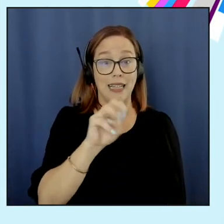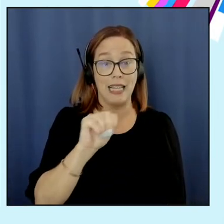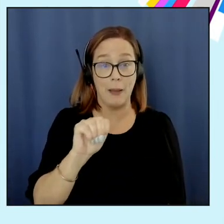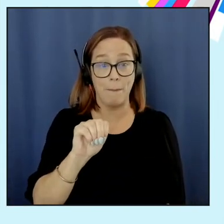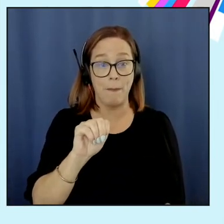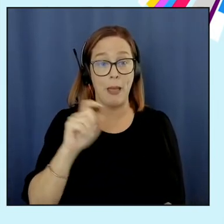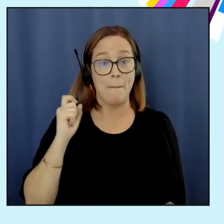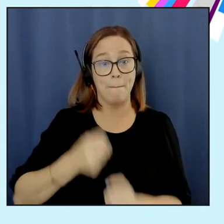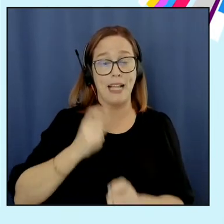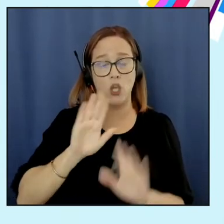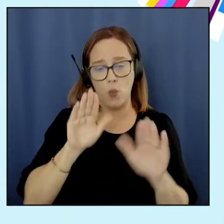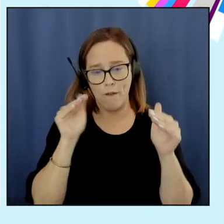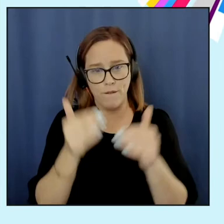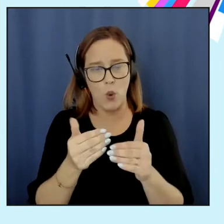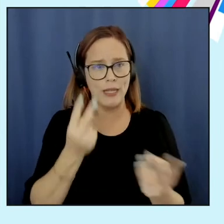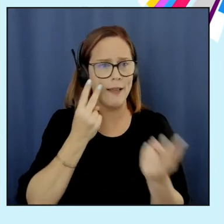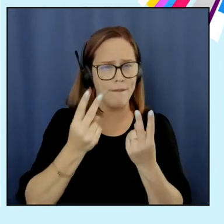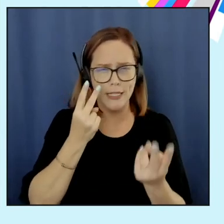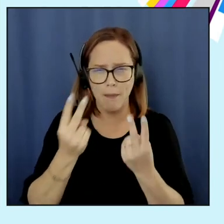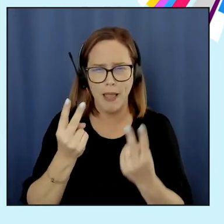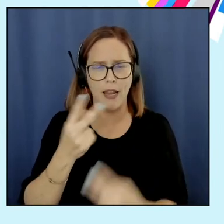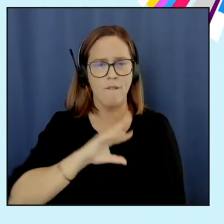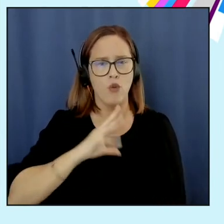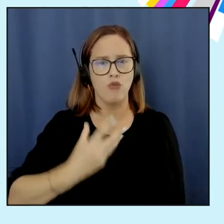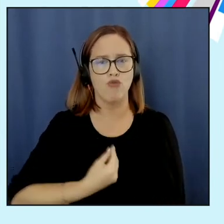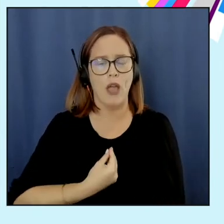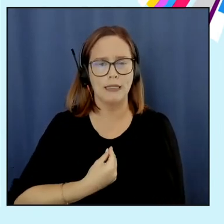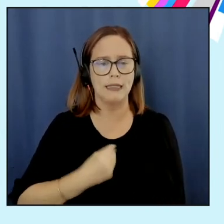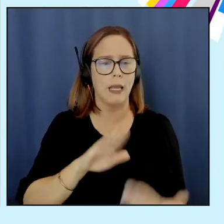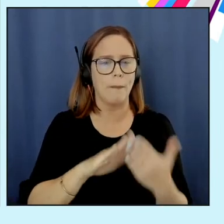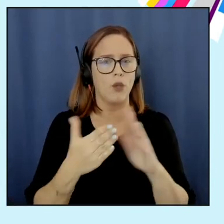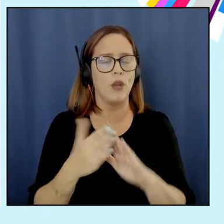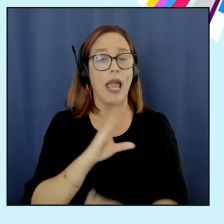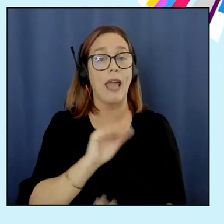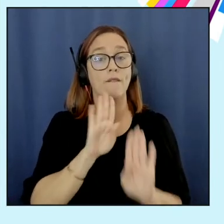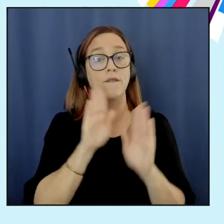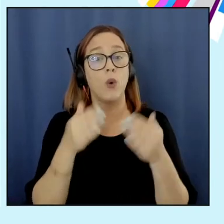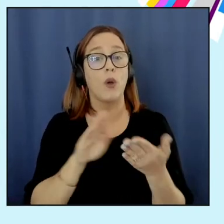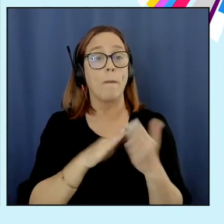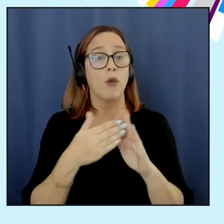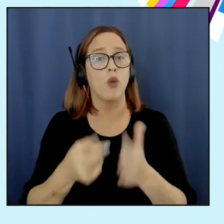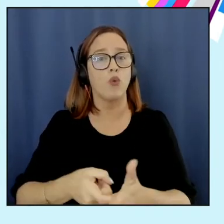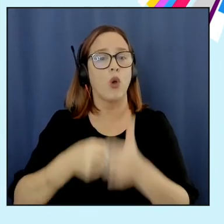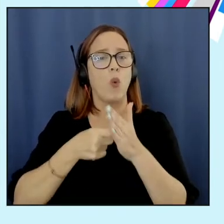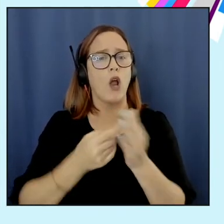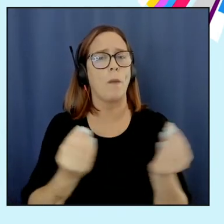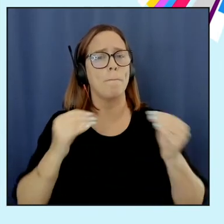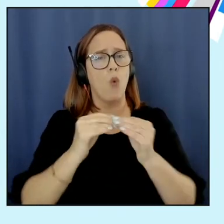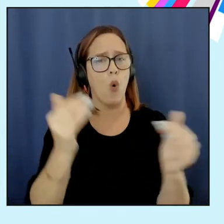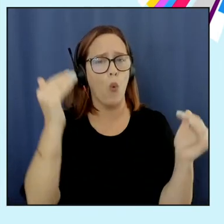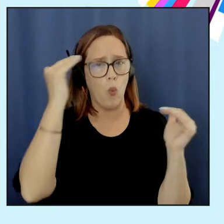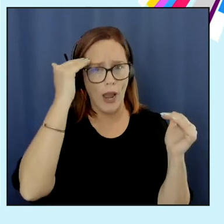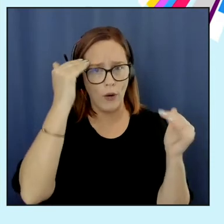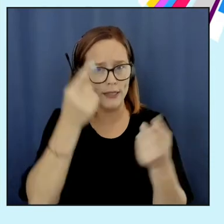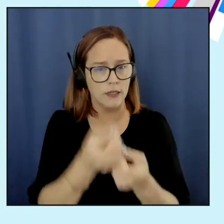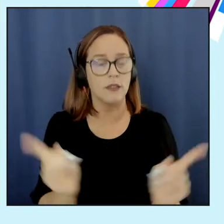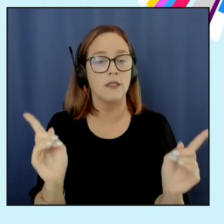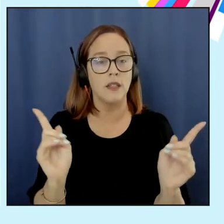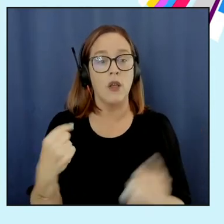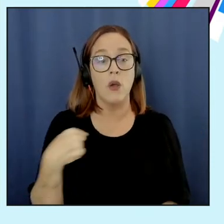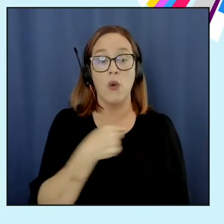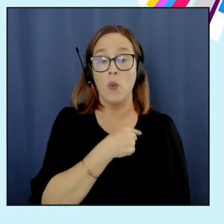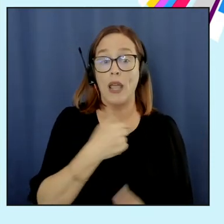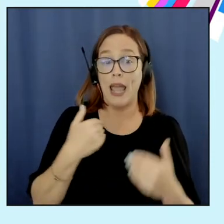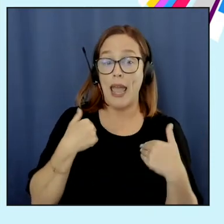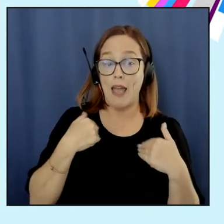trans community, and we focus on the communities that require greater awareness. We have had events such